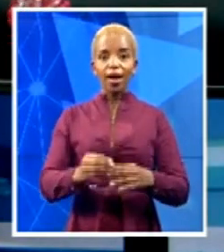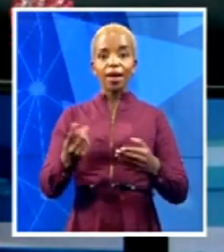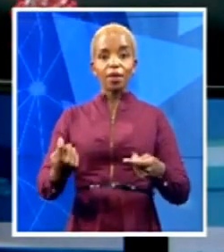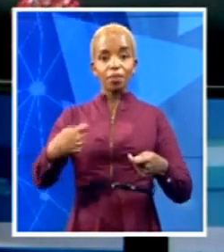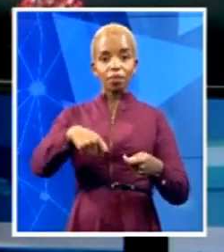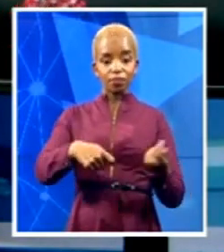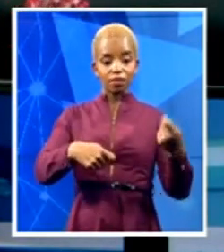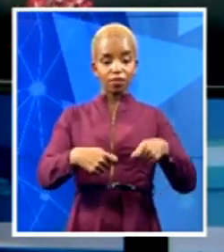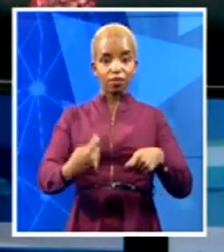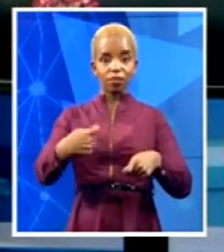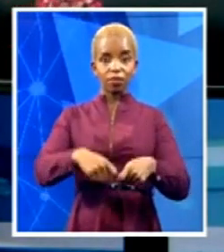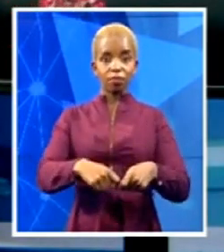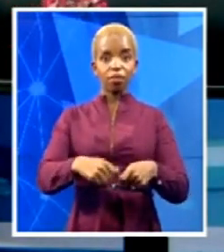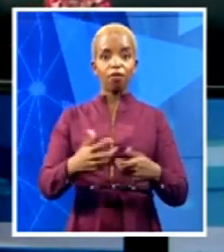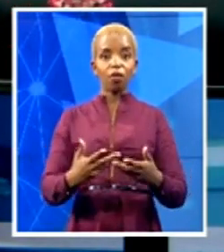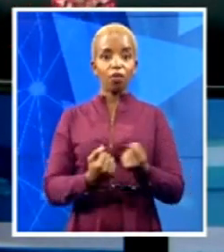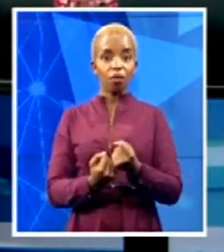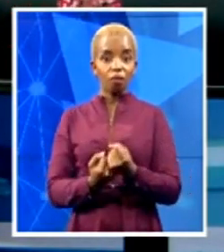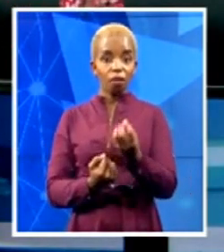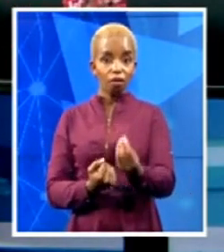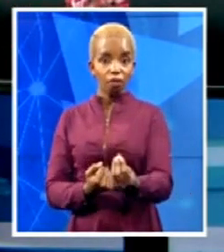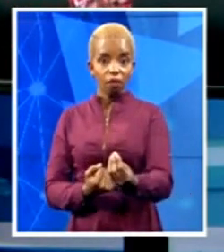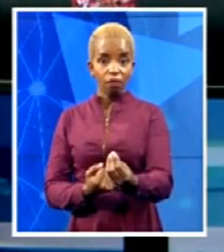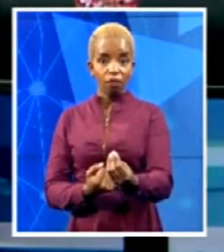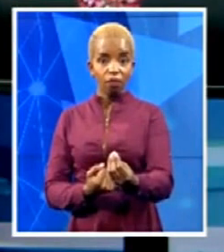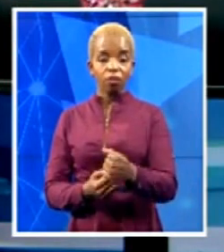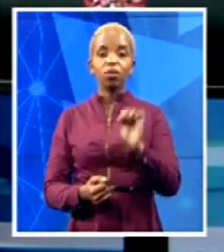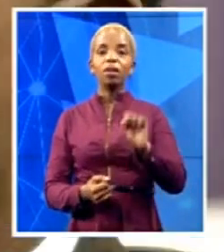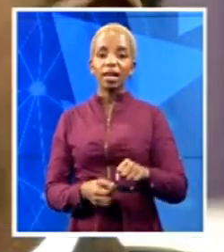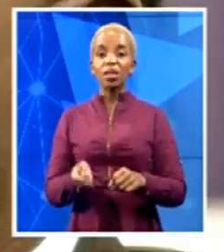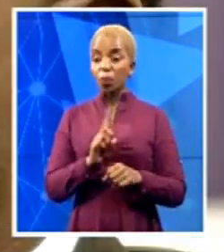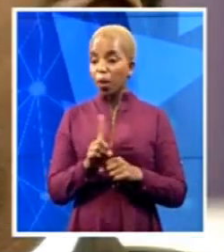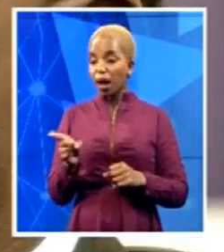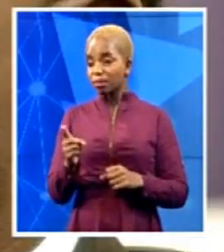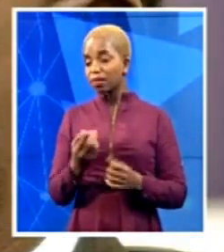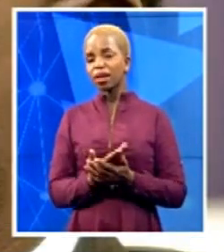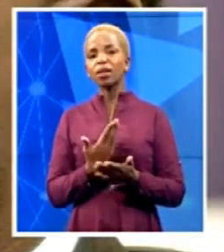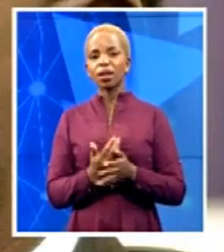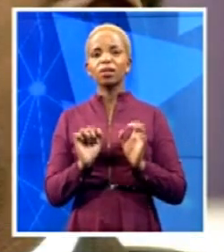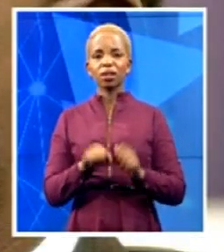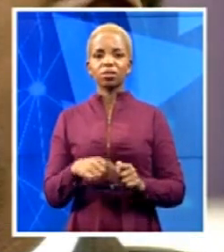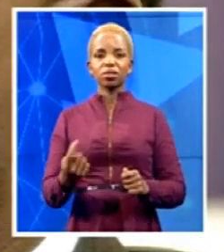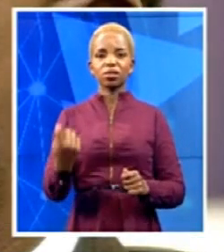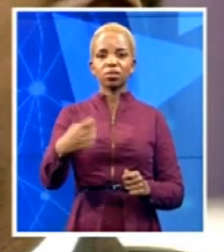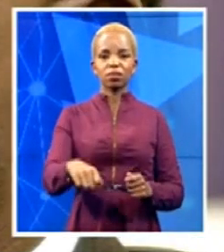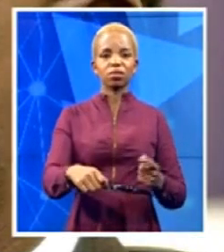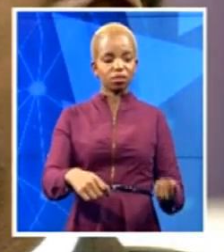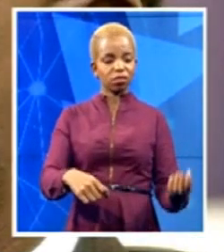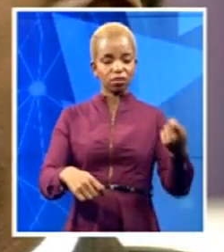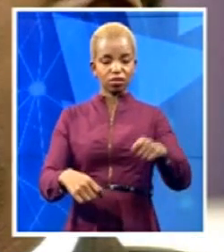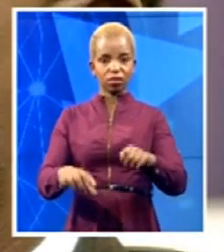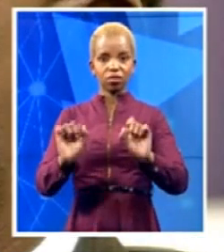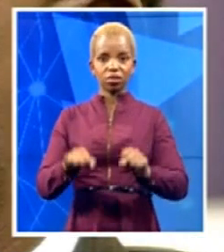Of course, members are giving what they can to the Solidarity Fund, but the South African Chamber of Commerce as an entity is